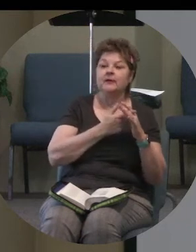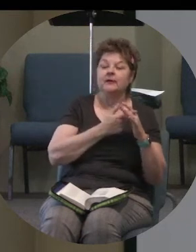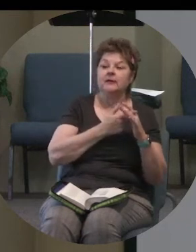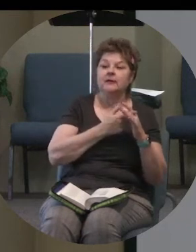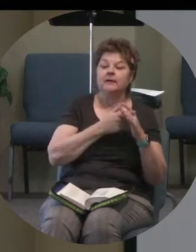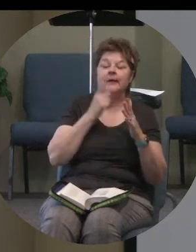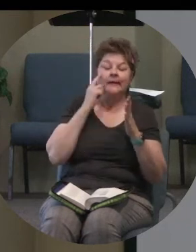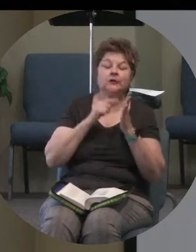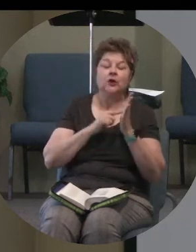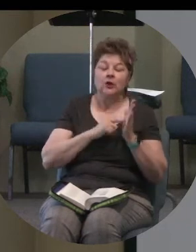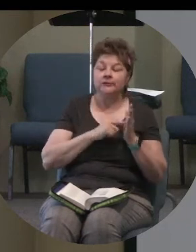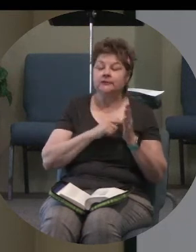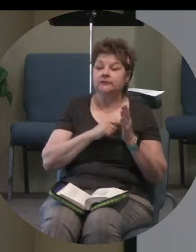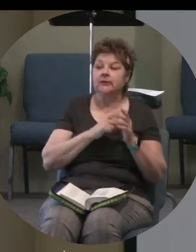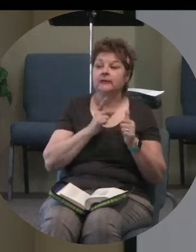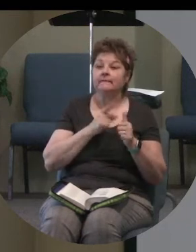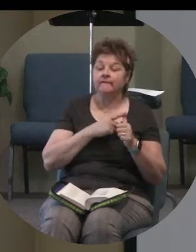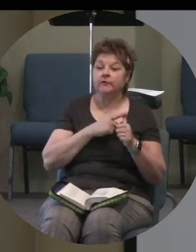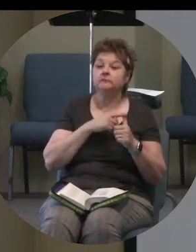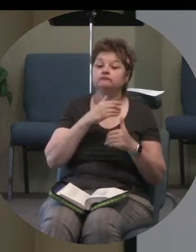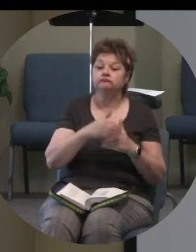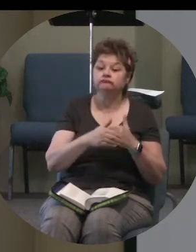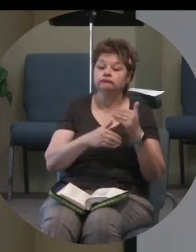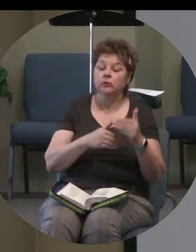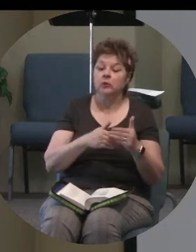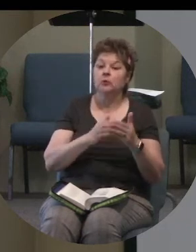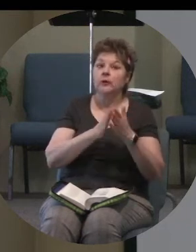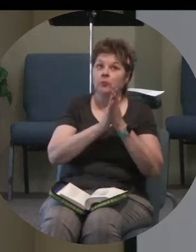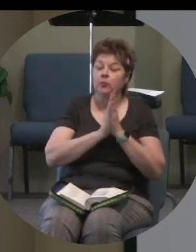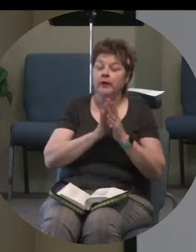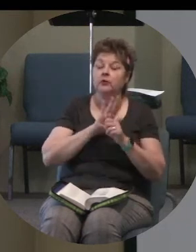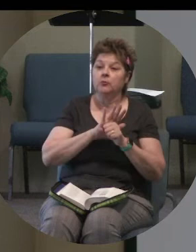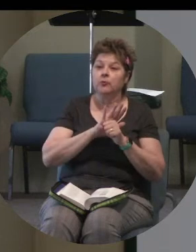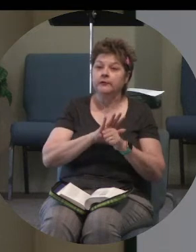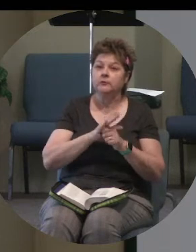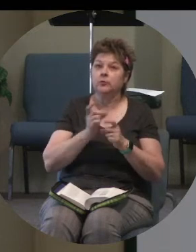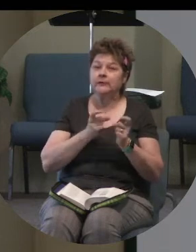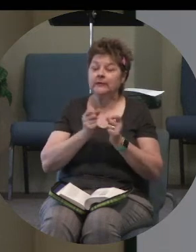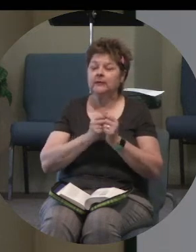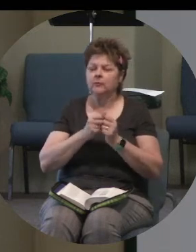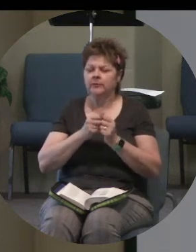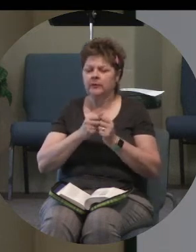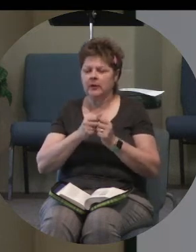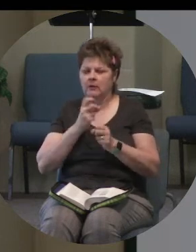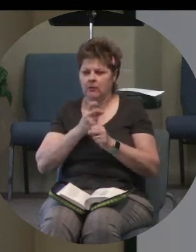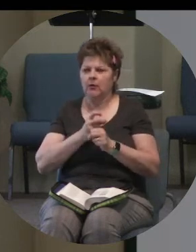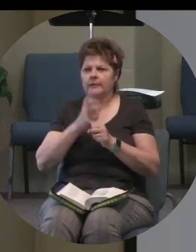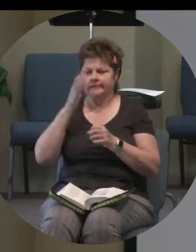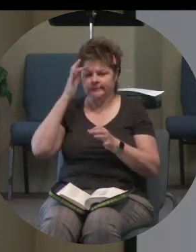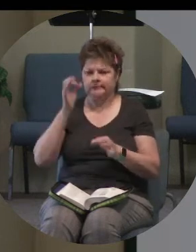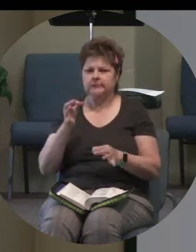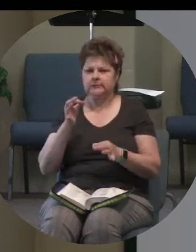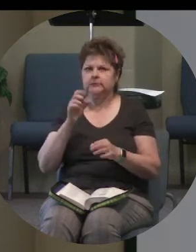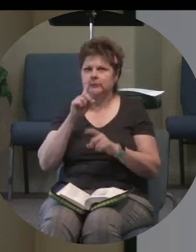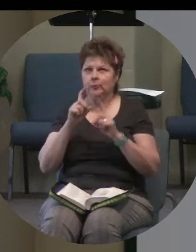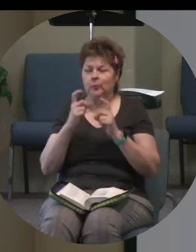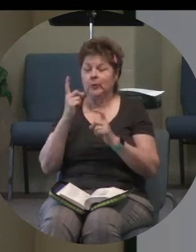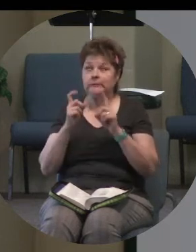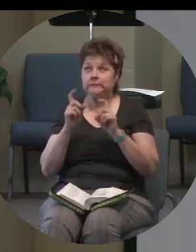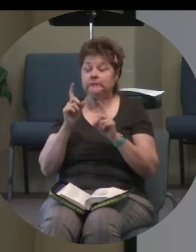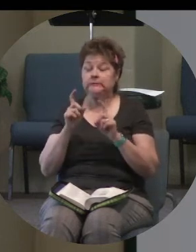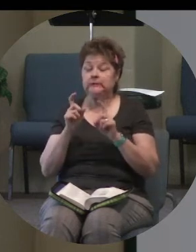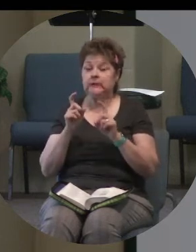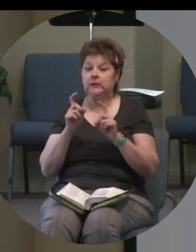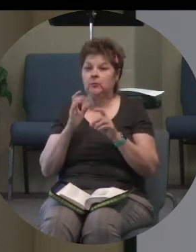acknowledges the first step when we pray under pressure, when we're dealing with hard questions, hard decisions,